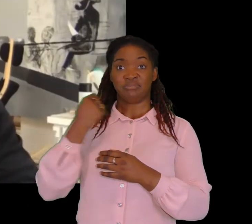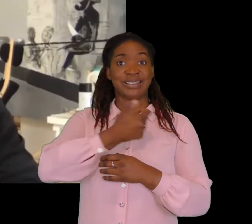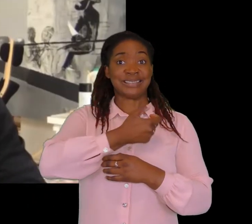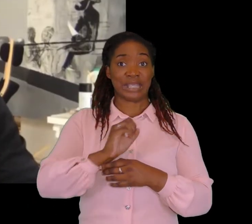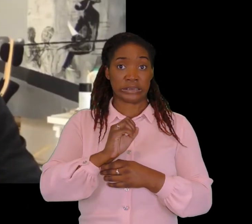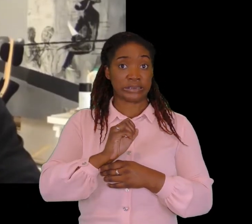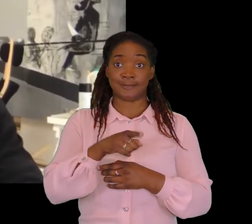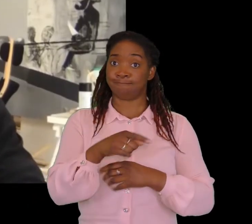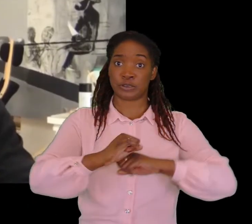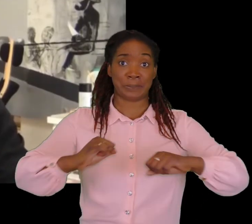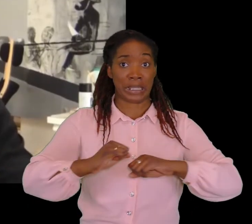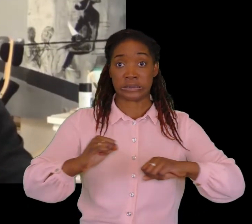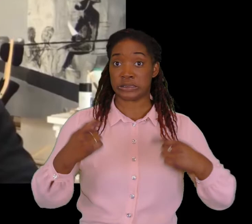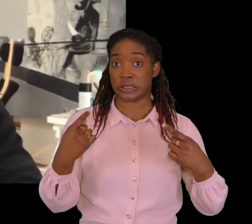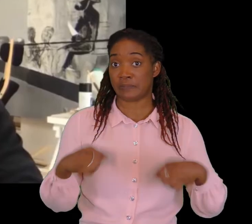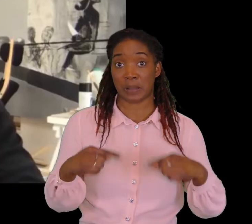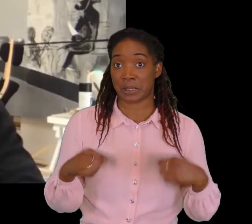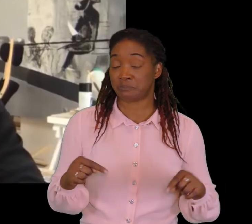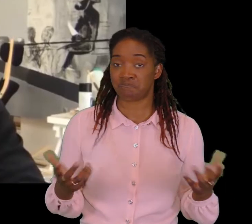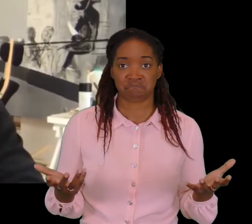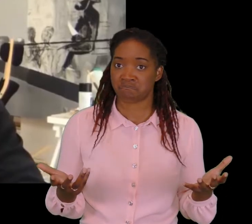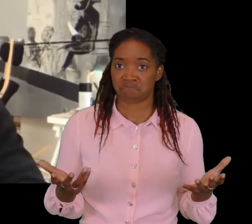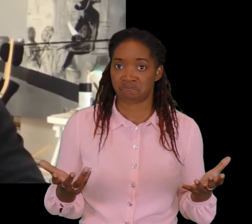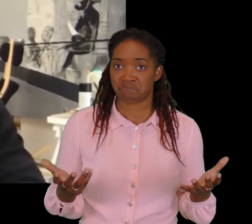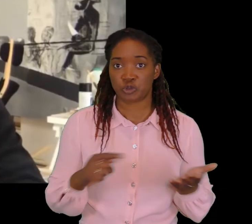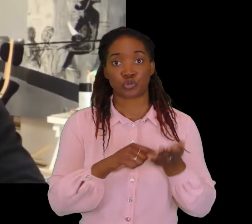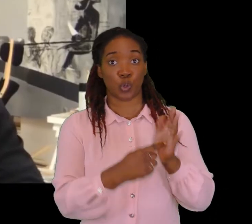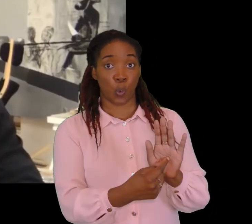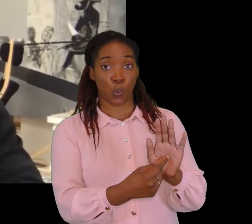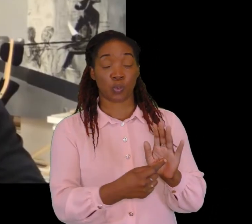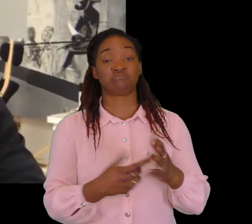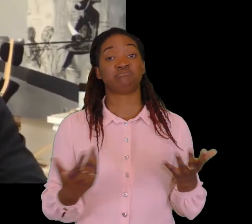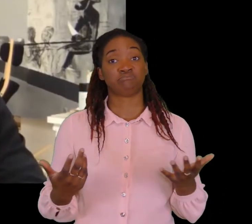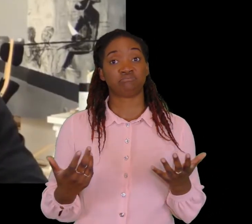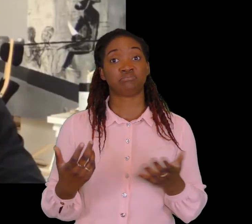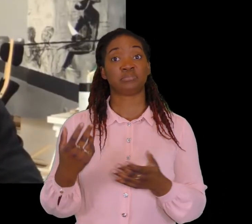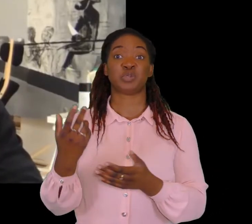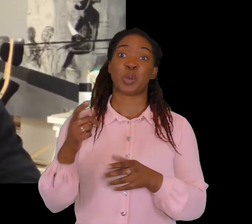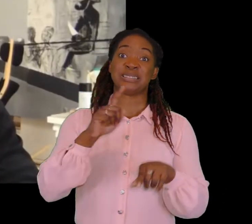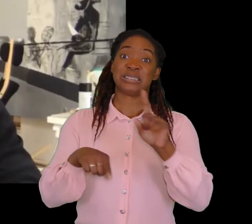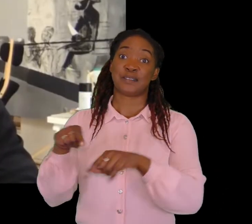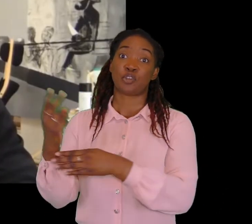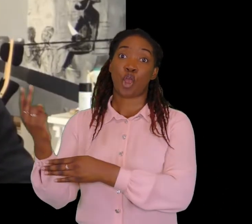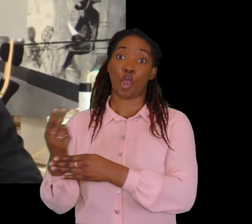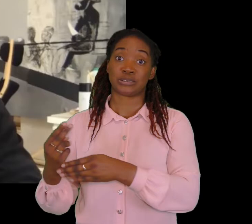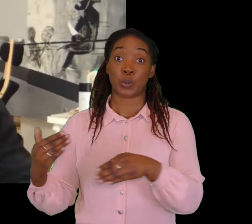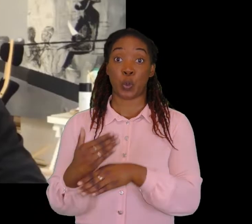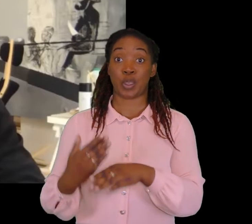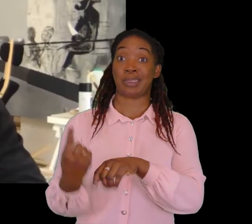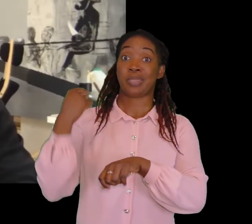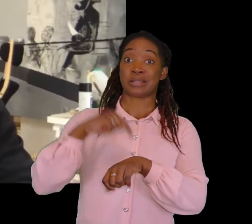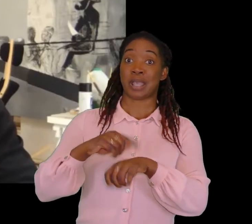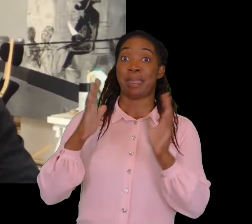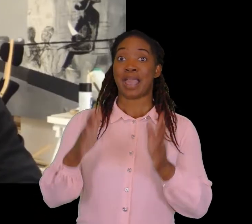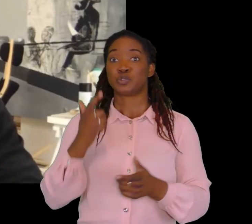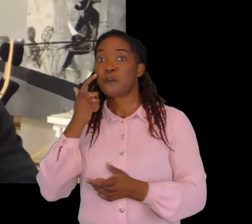spaces may or may not have been available to show. So artists such as Uzo Egonu, who was working then, had to find a